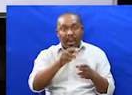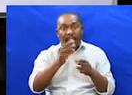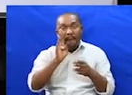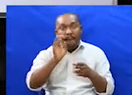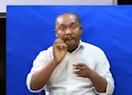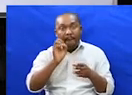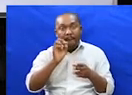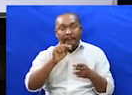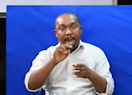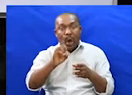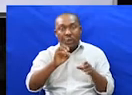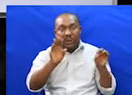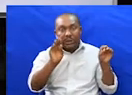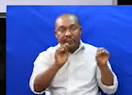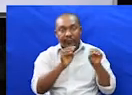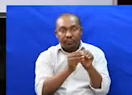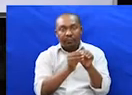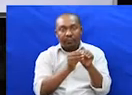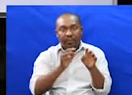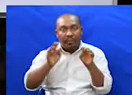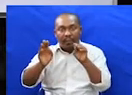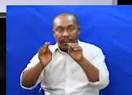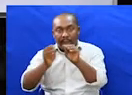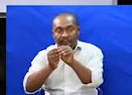bond. So there is